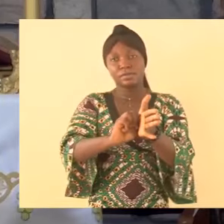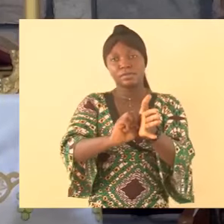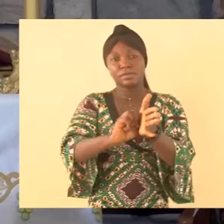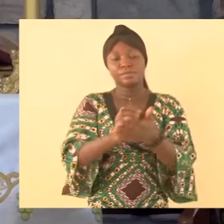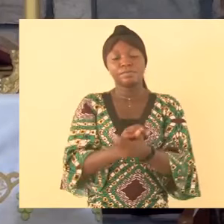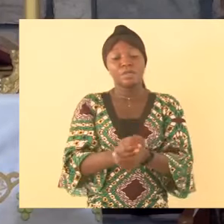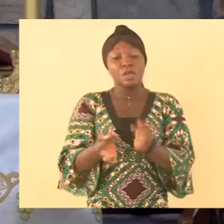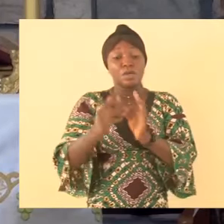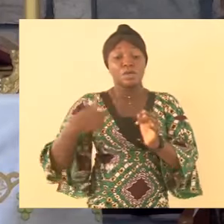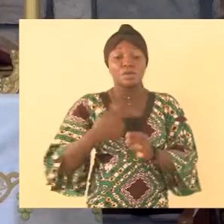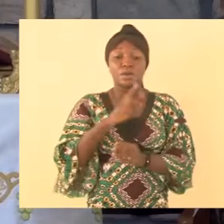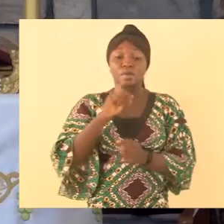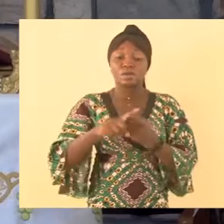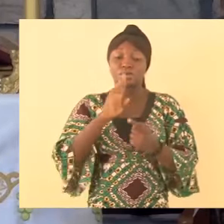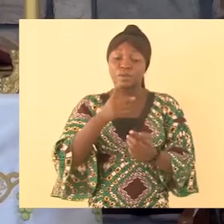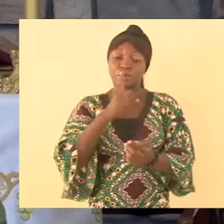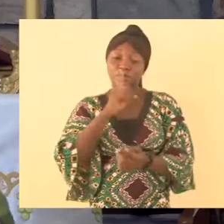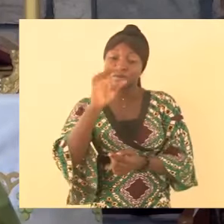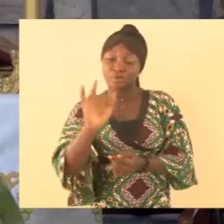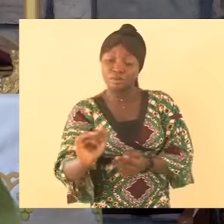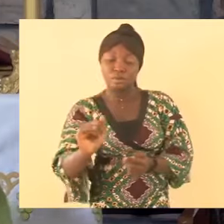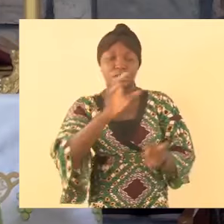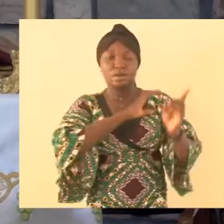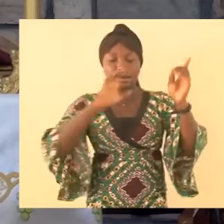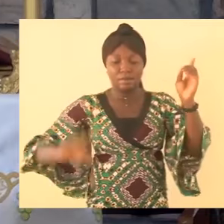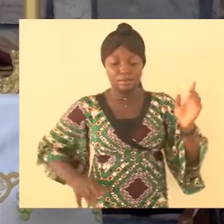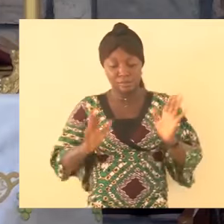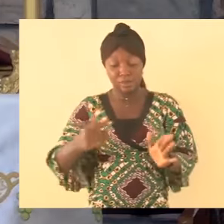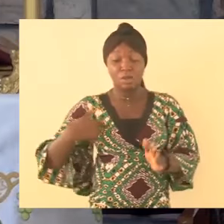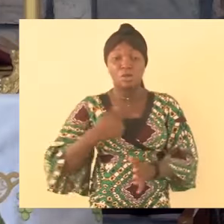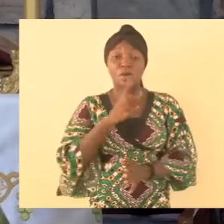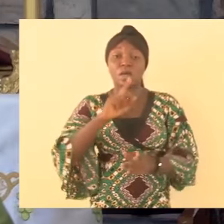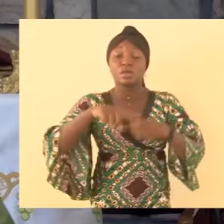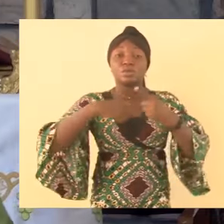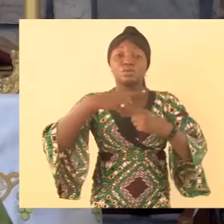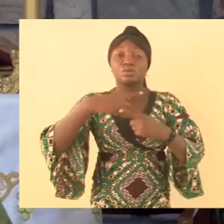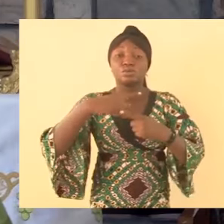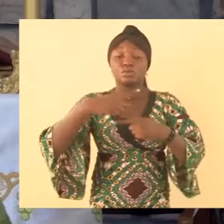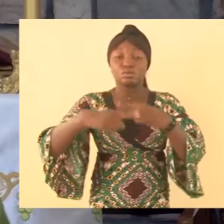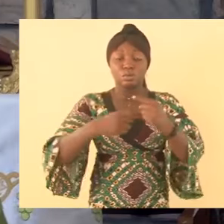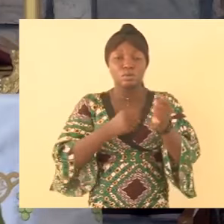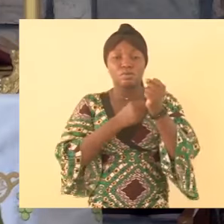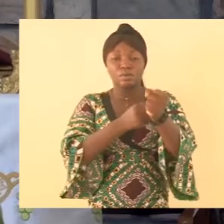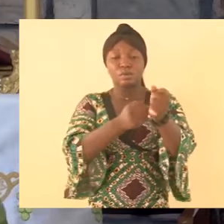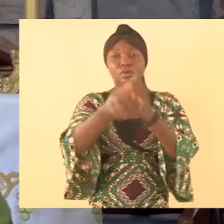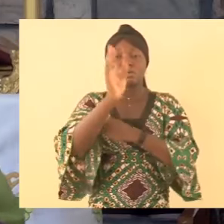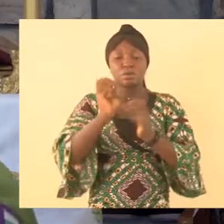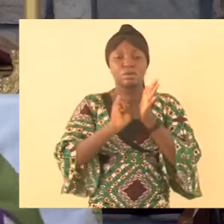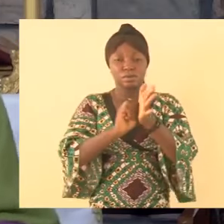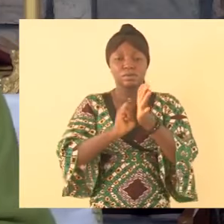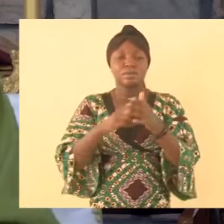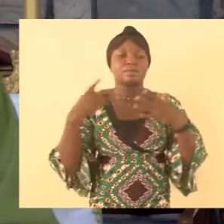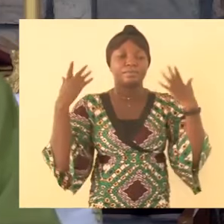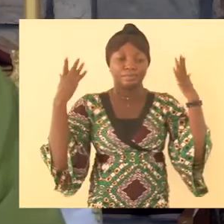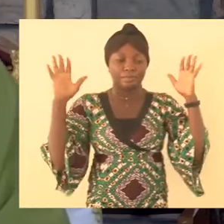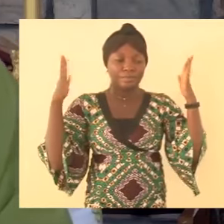example. If we are to be truly Christians, we are to follow God's example. Give